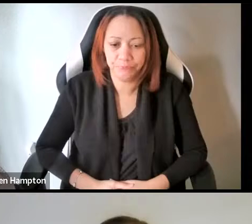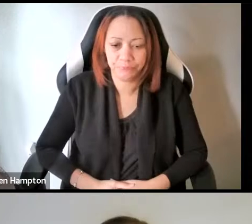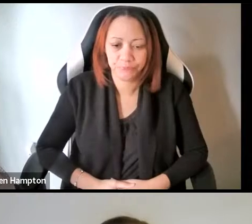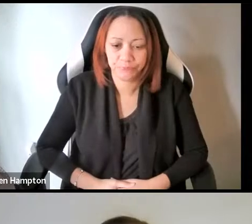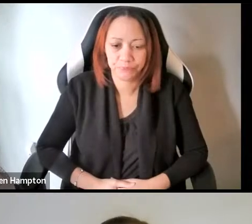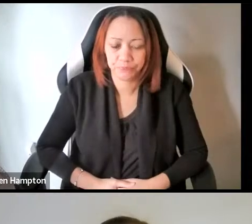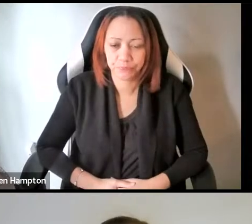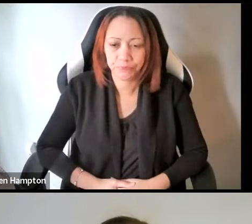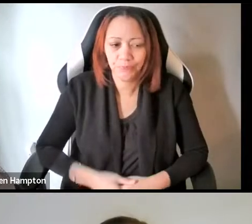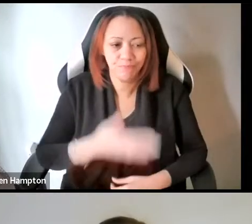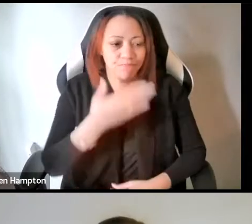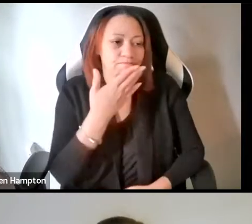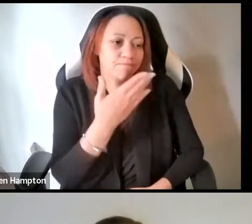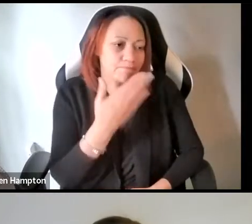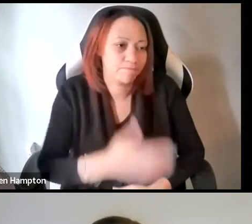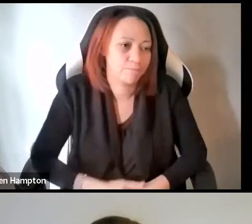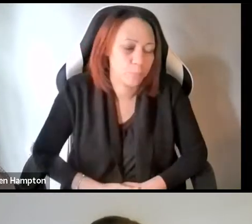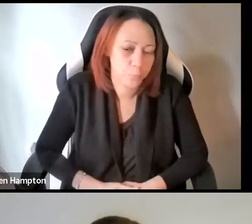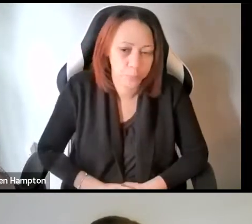Great, thanks.